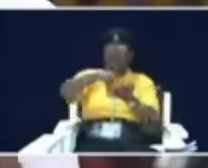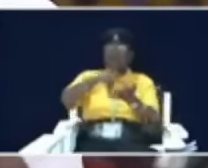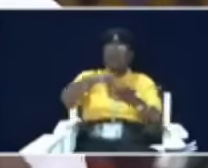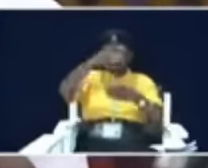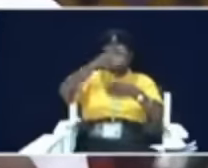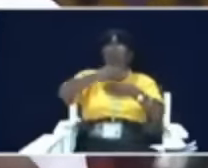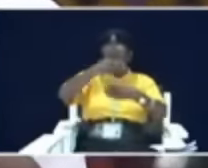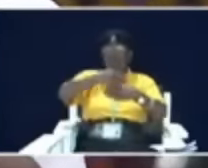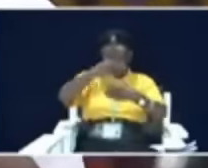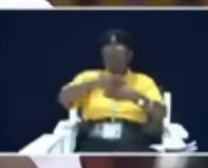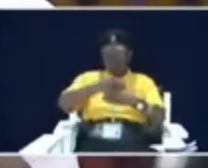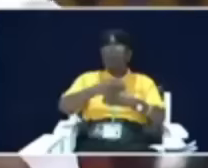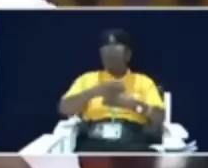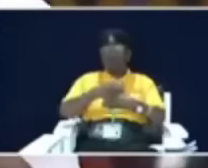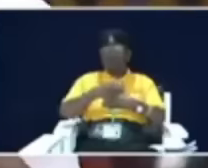wars